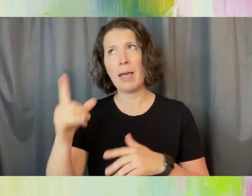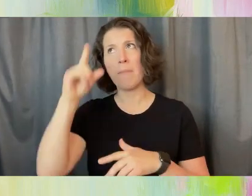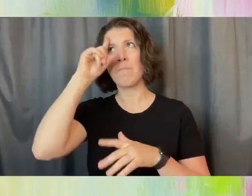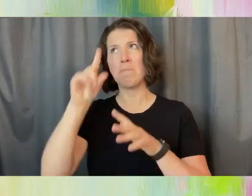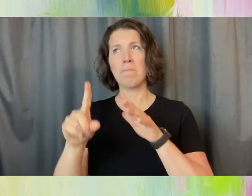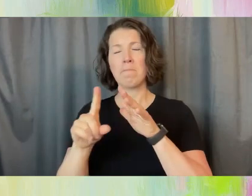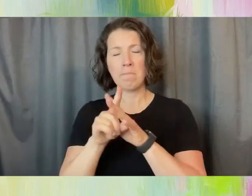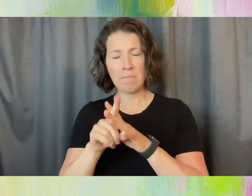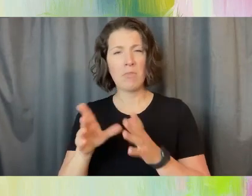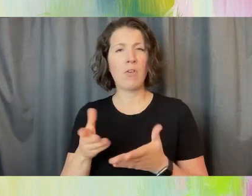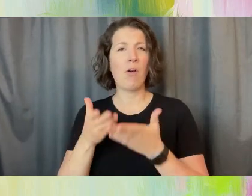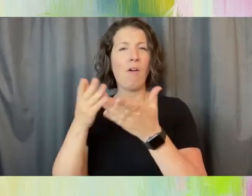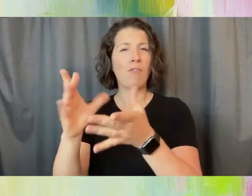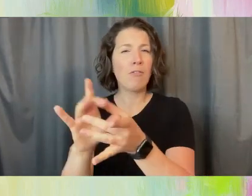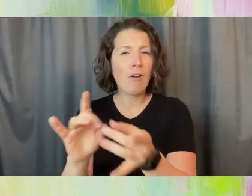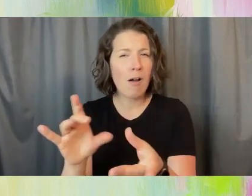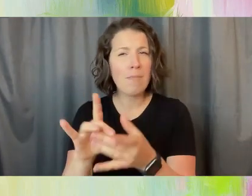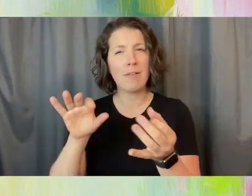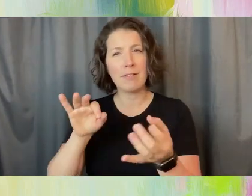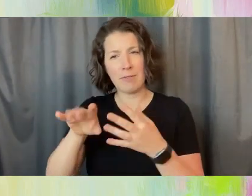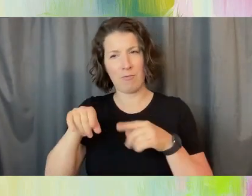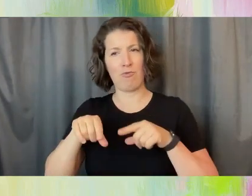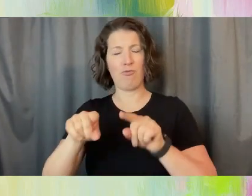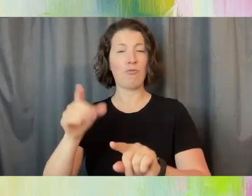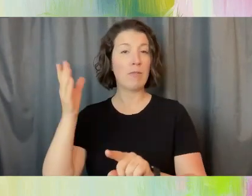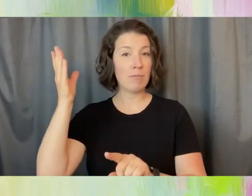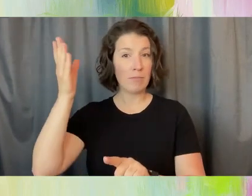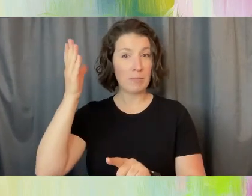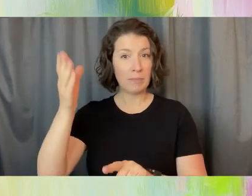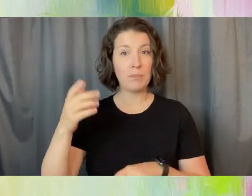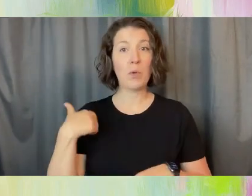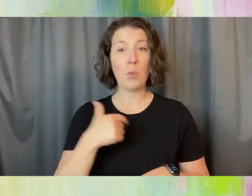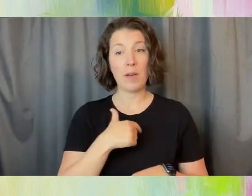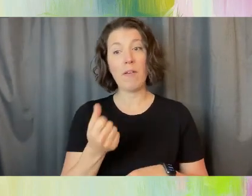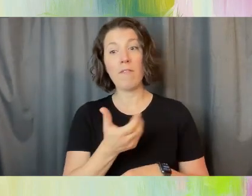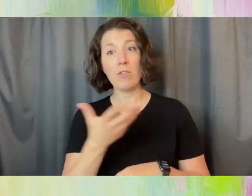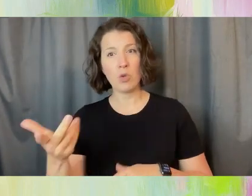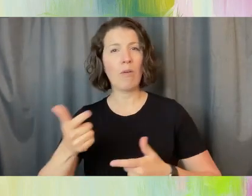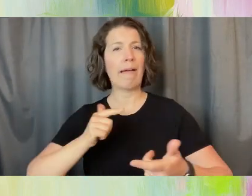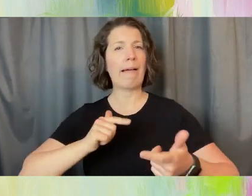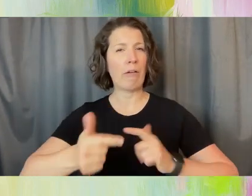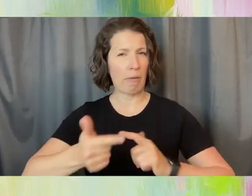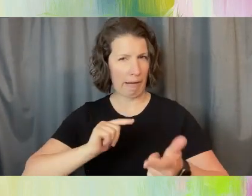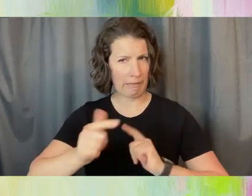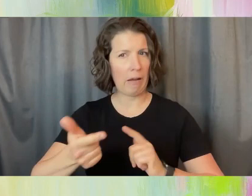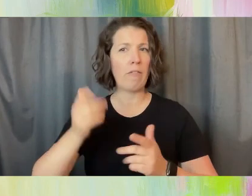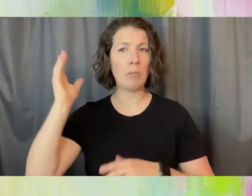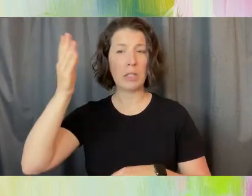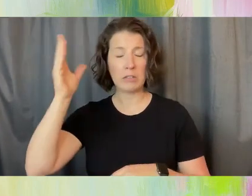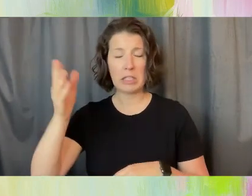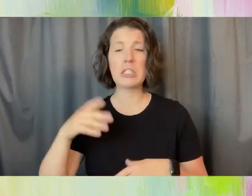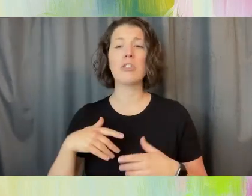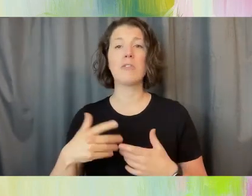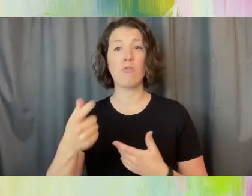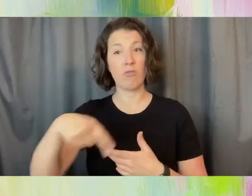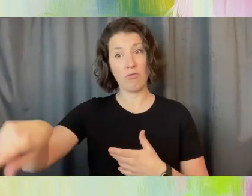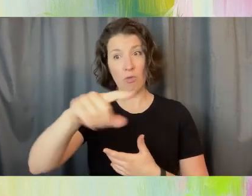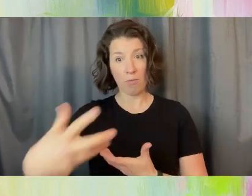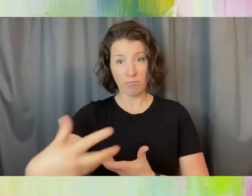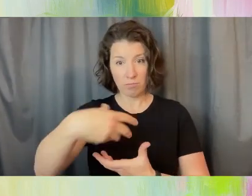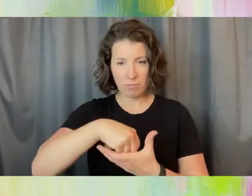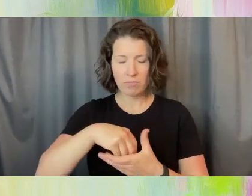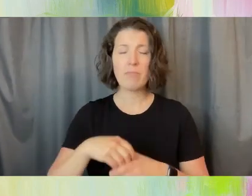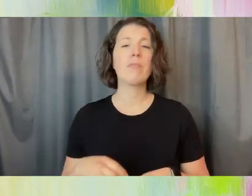the presentations. There are a few interactive presentations, and there are presentations in multiple